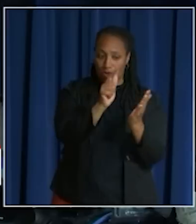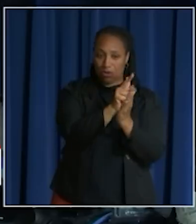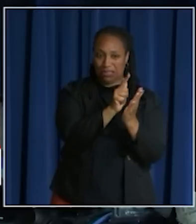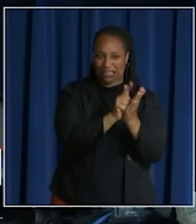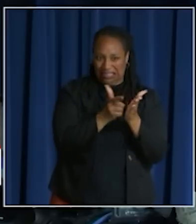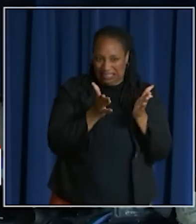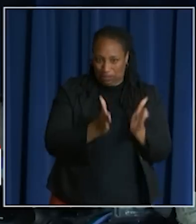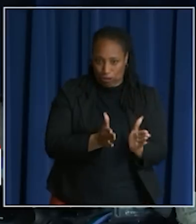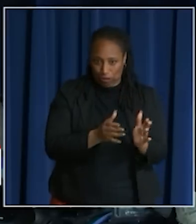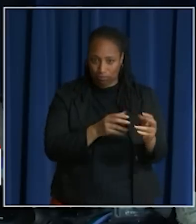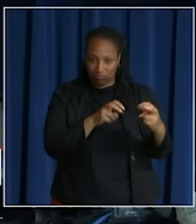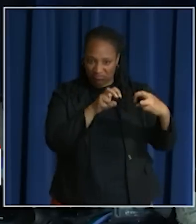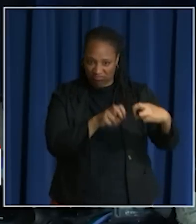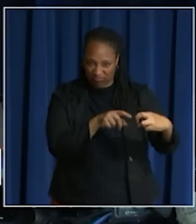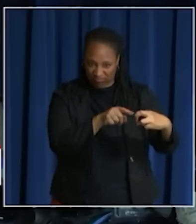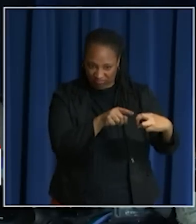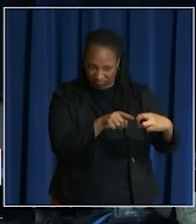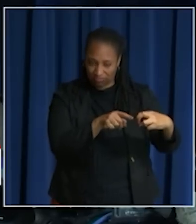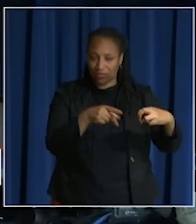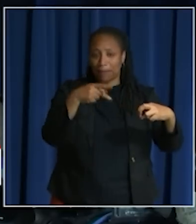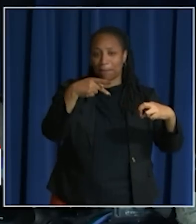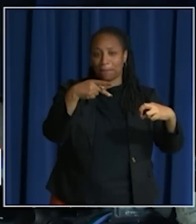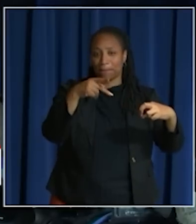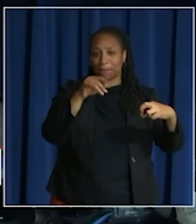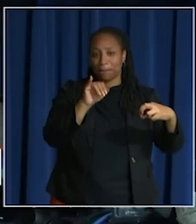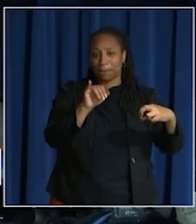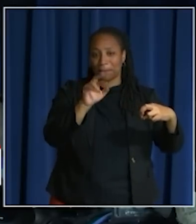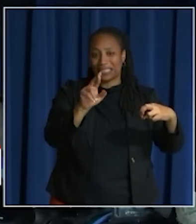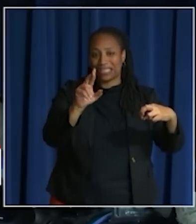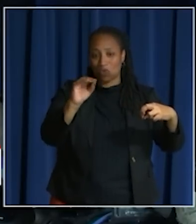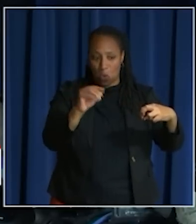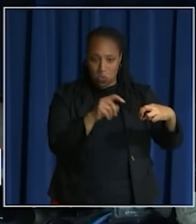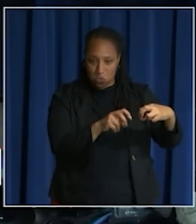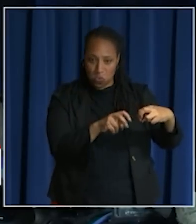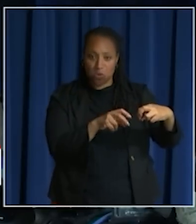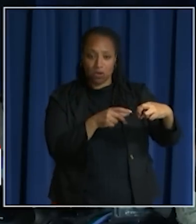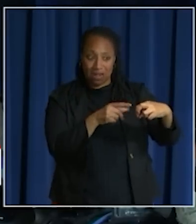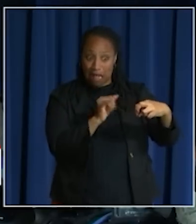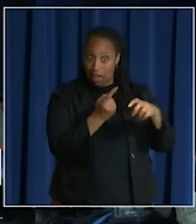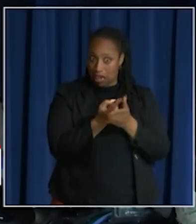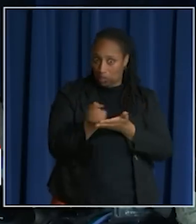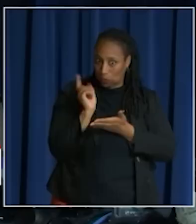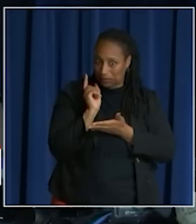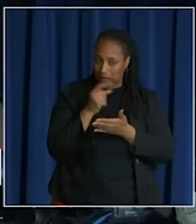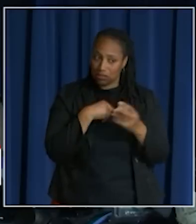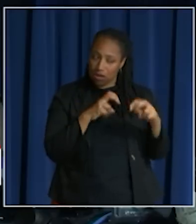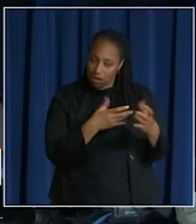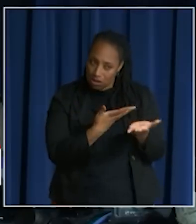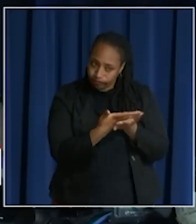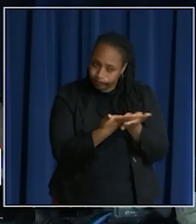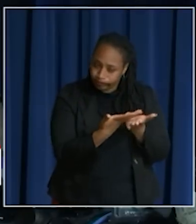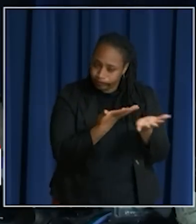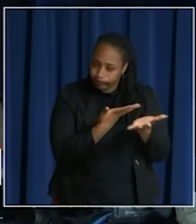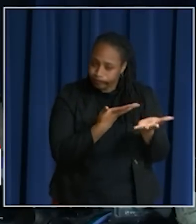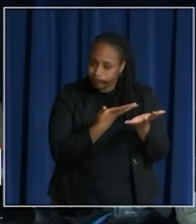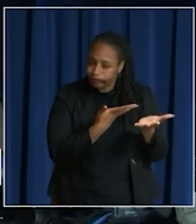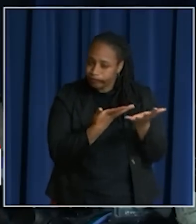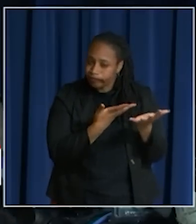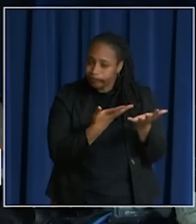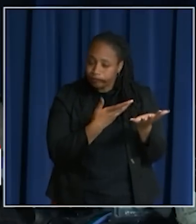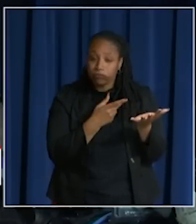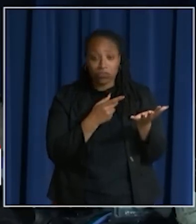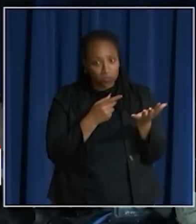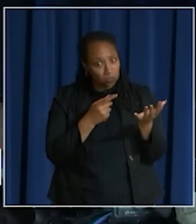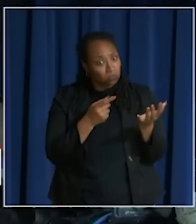last week, and she does have a lot of interest in juvenile crimes and how